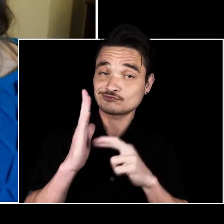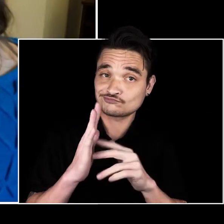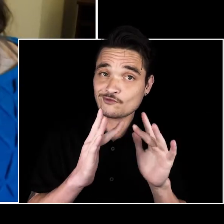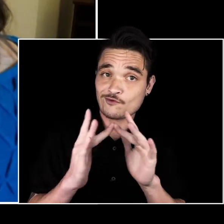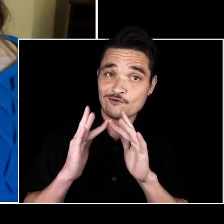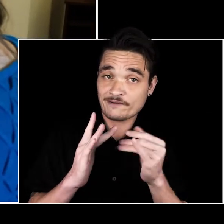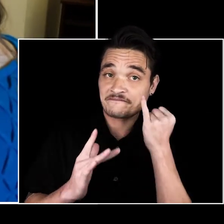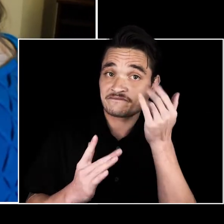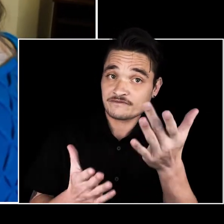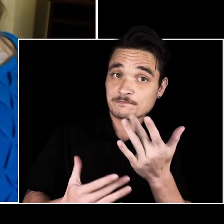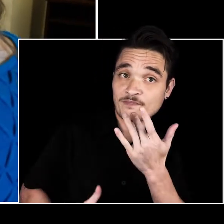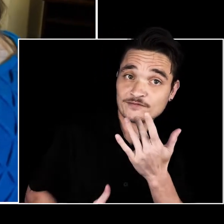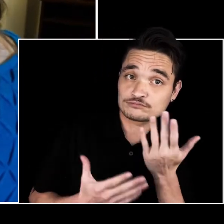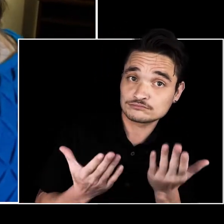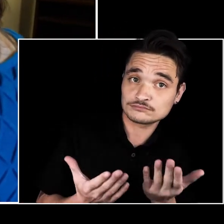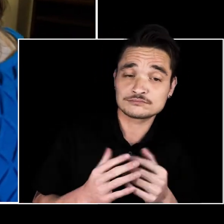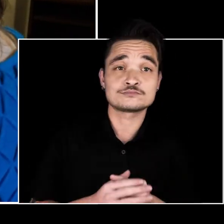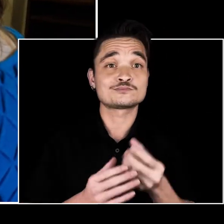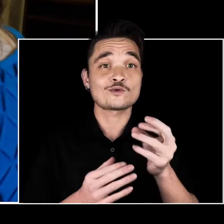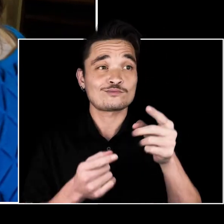You can register online.